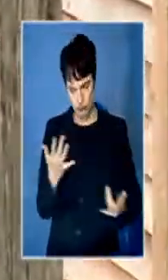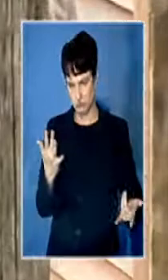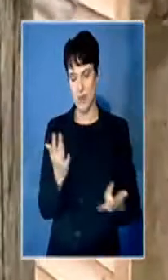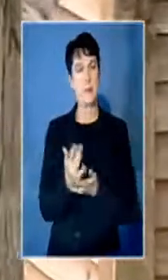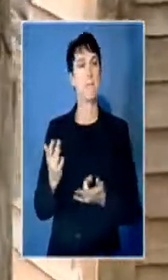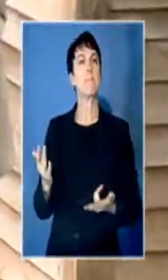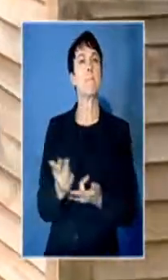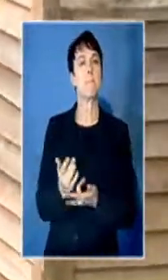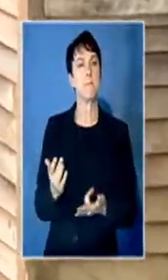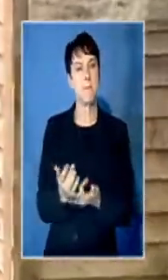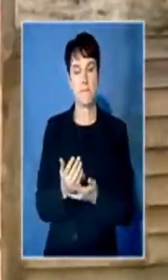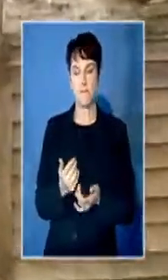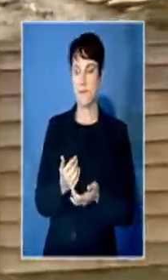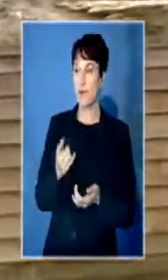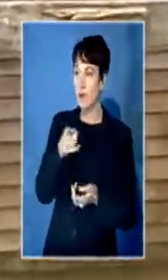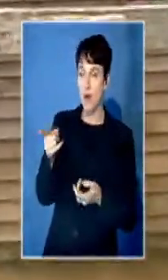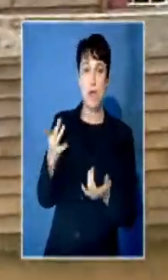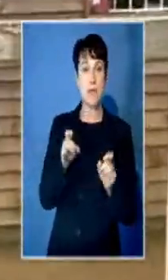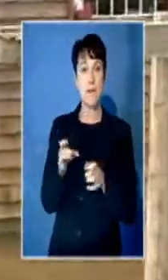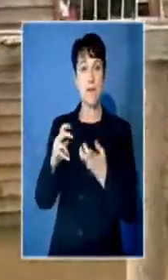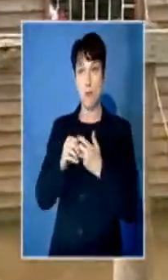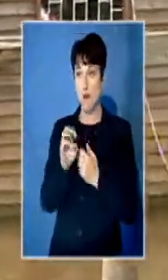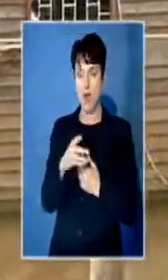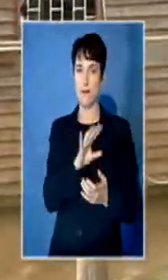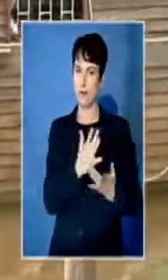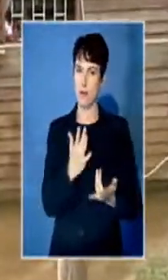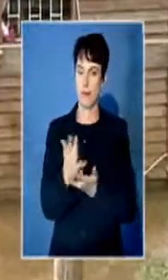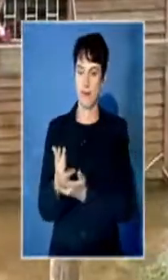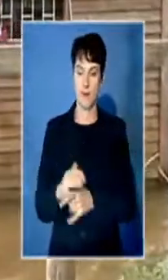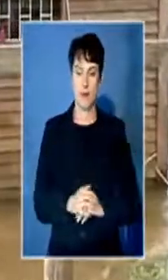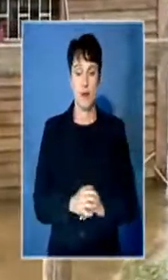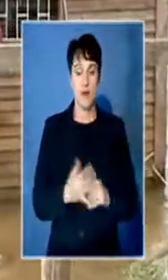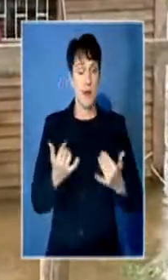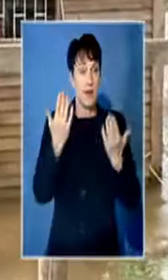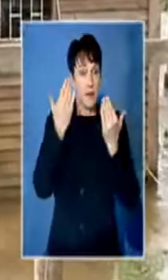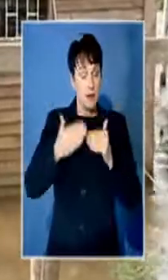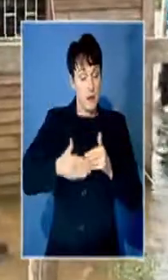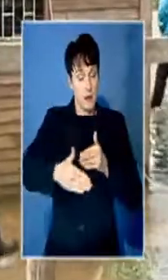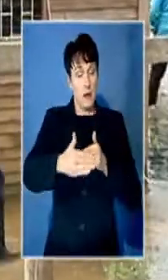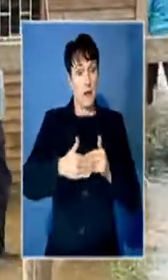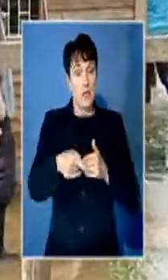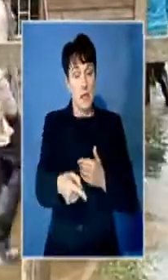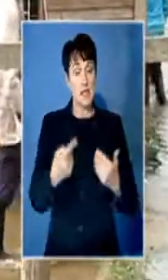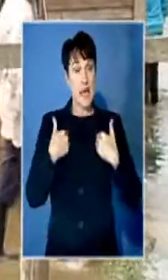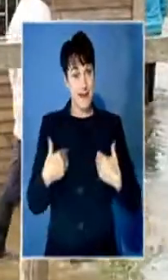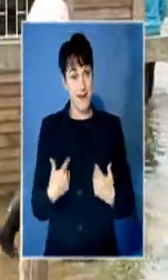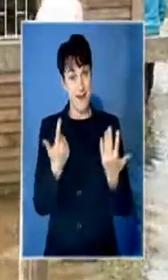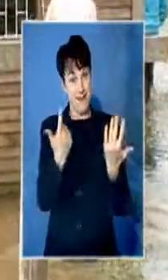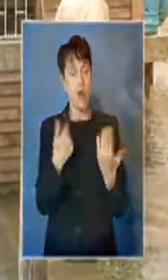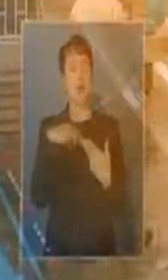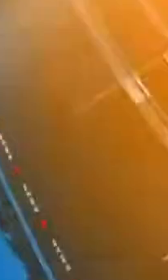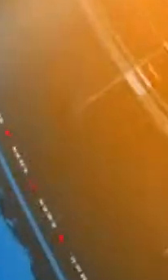relief efforts to those affected people. Warmer temperatures are expected in the Cape Peninsula on Sunday.